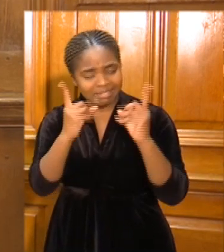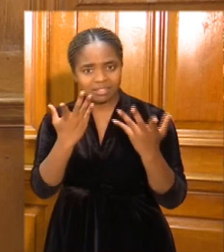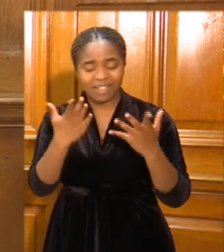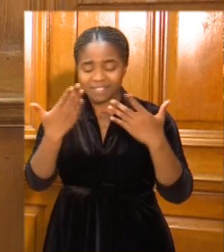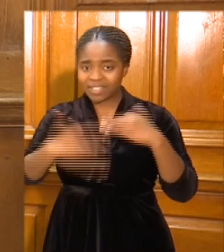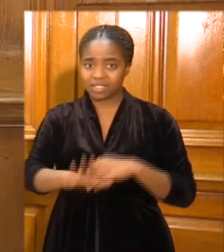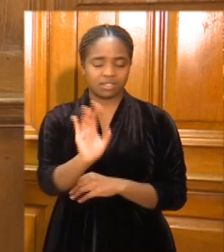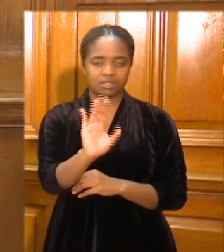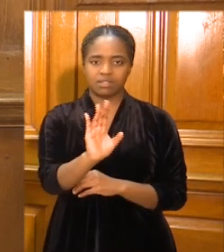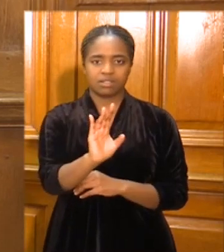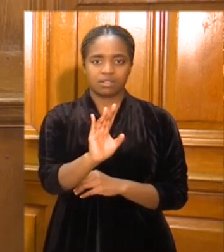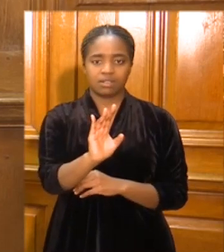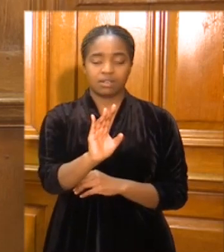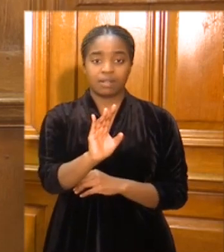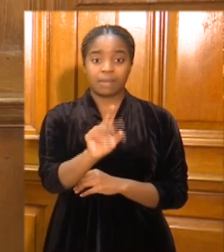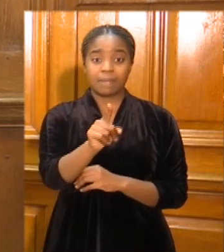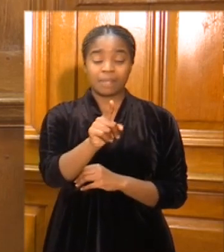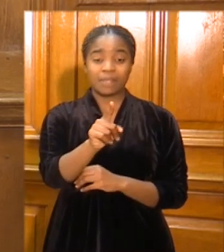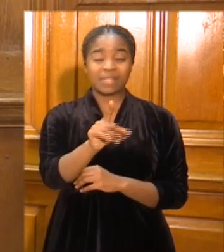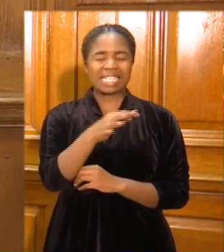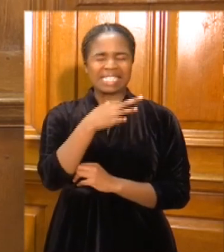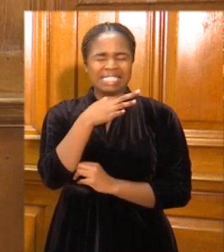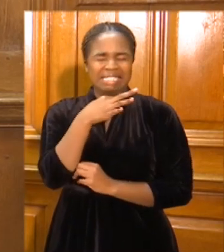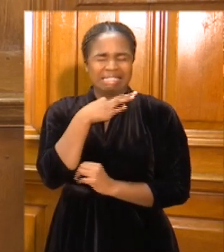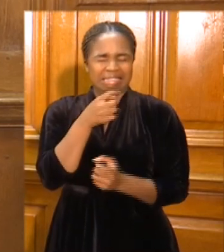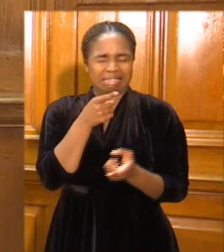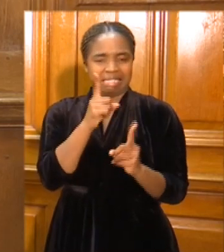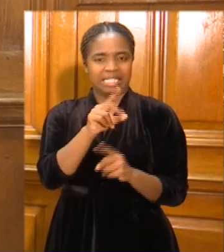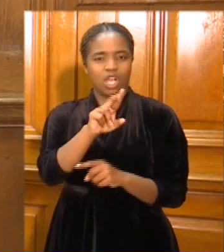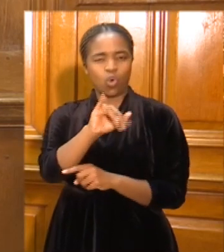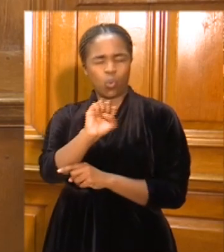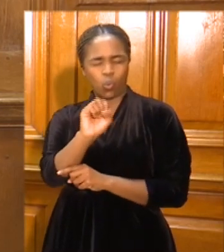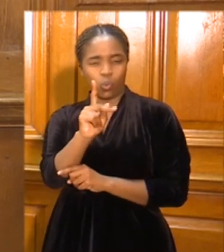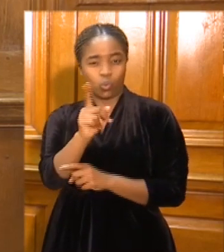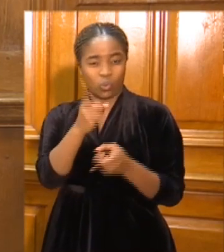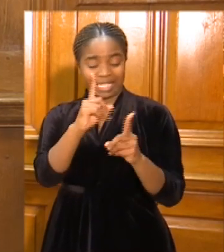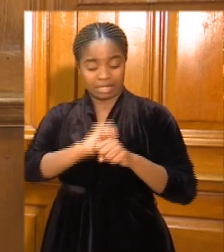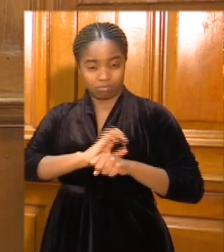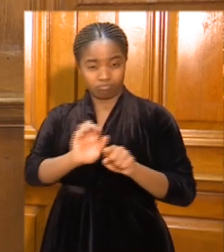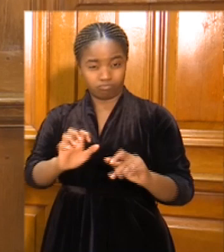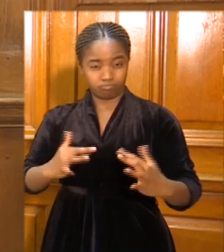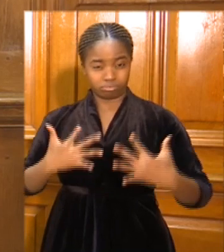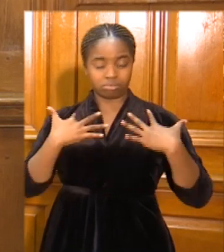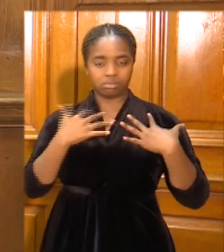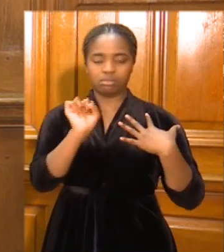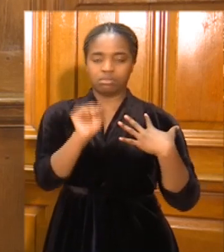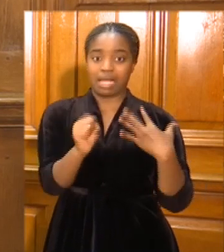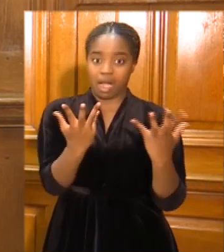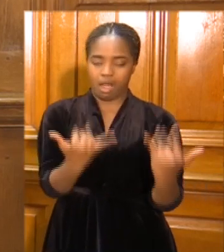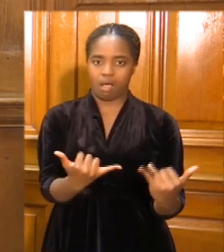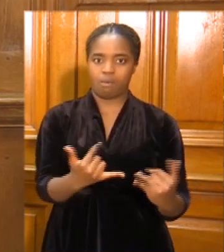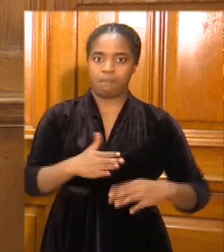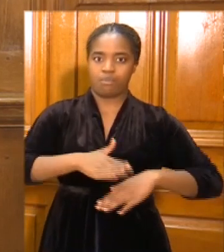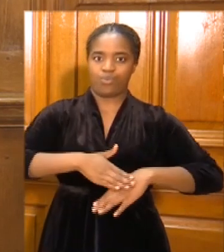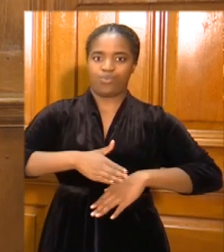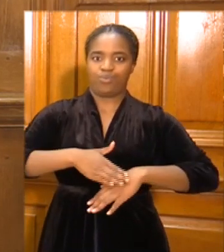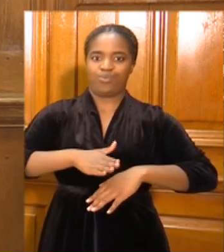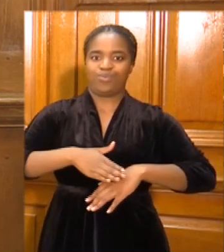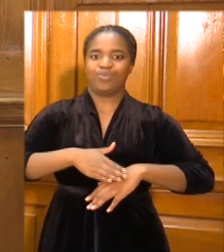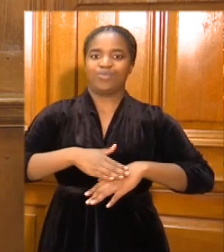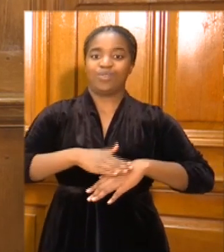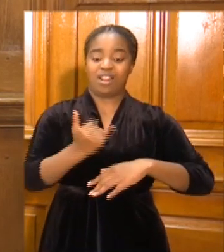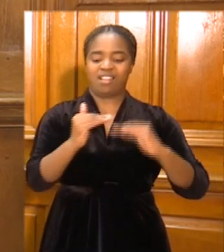In fact, the risk of a massive increase in infection is now greater than it